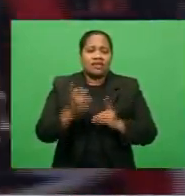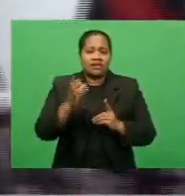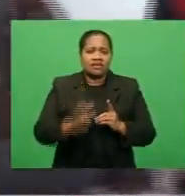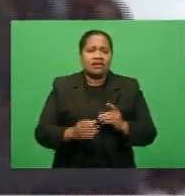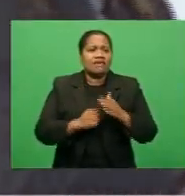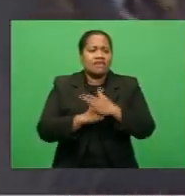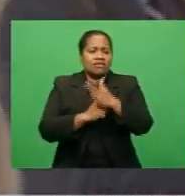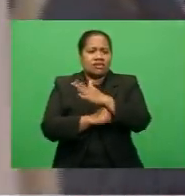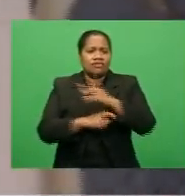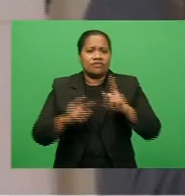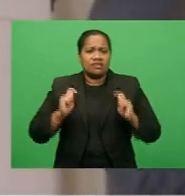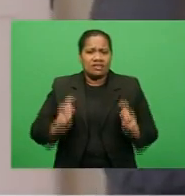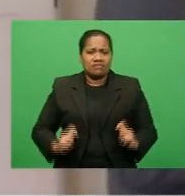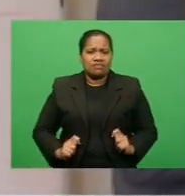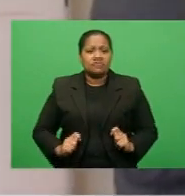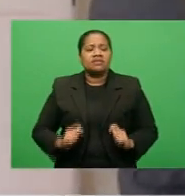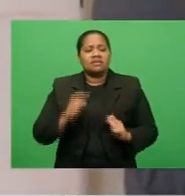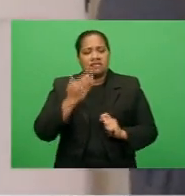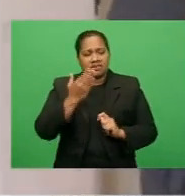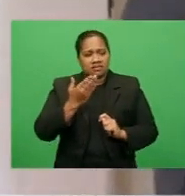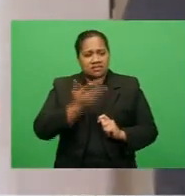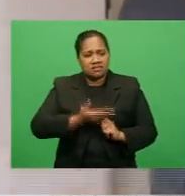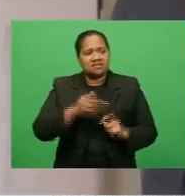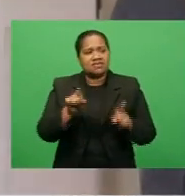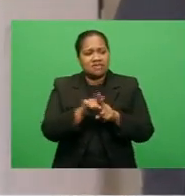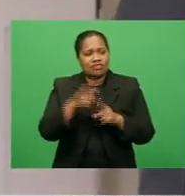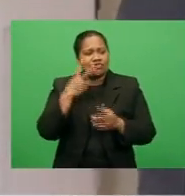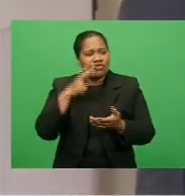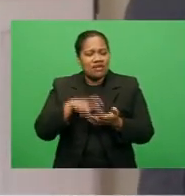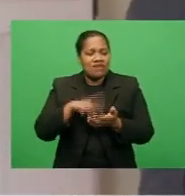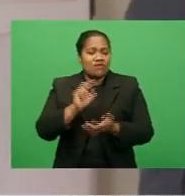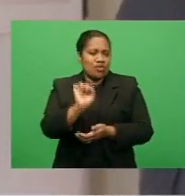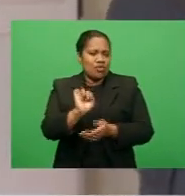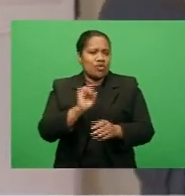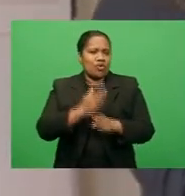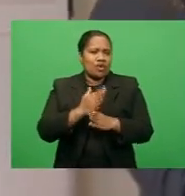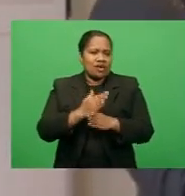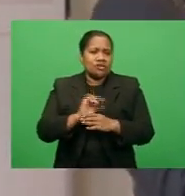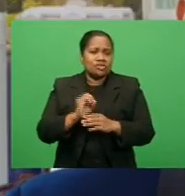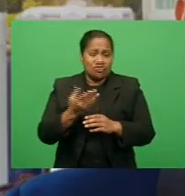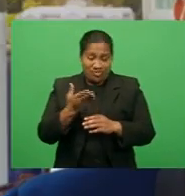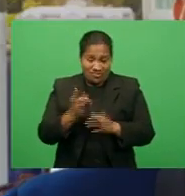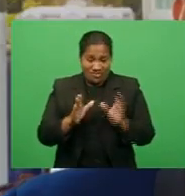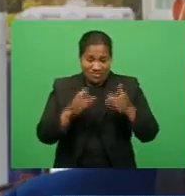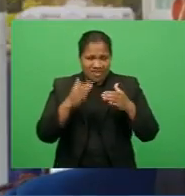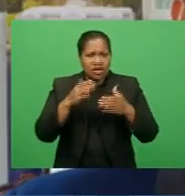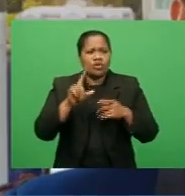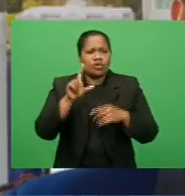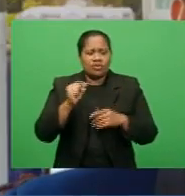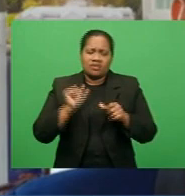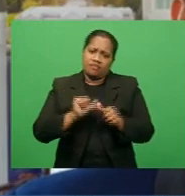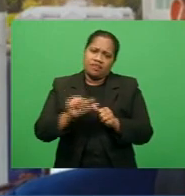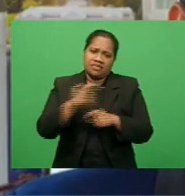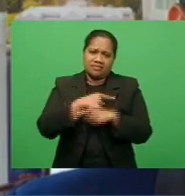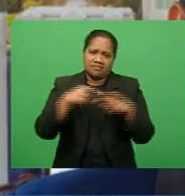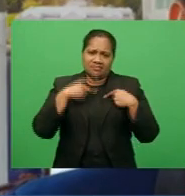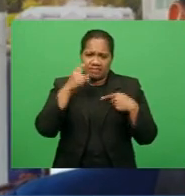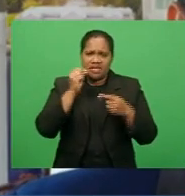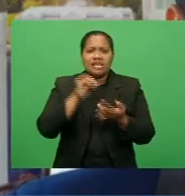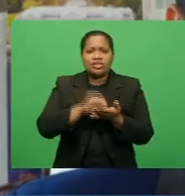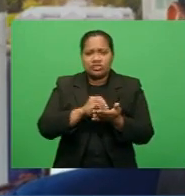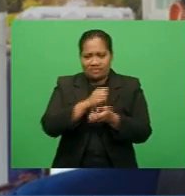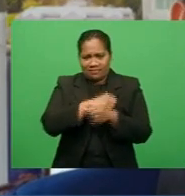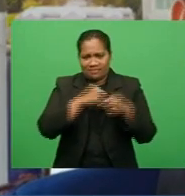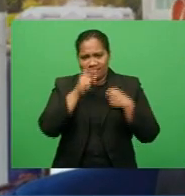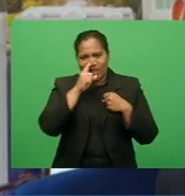also recognized for his work. As a foundation, we're doing the best we can to serve our people and